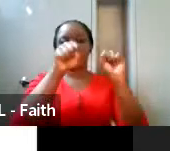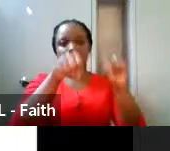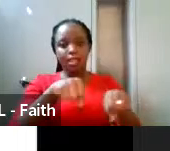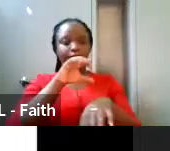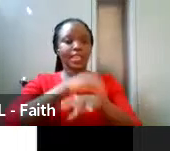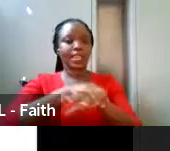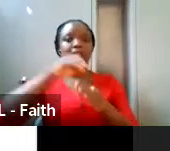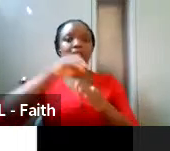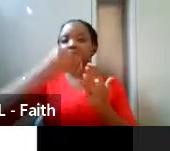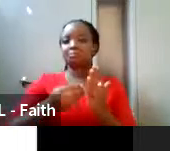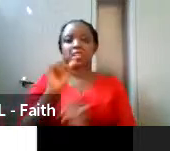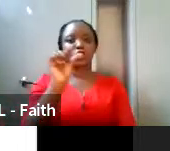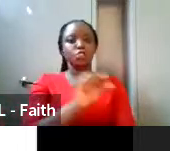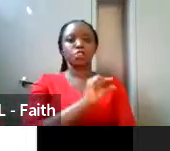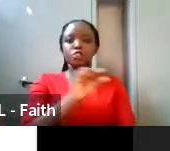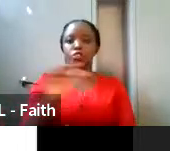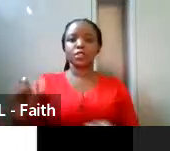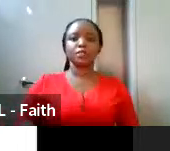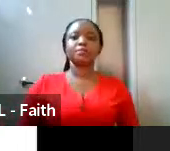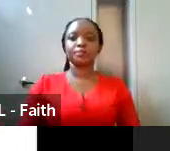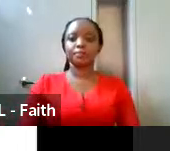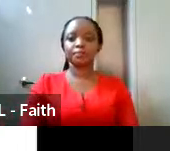receipt.